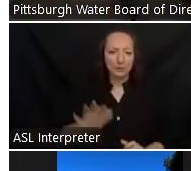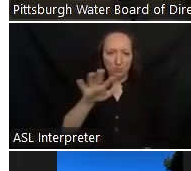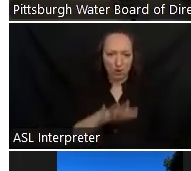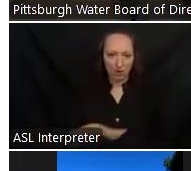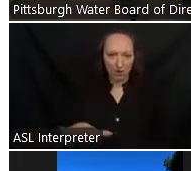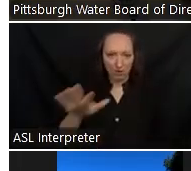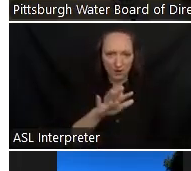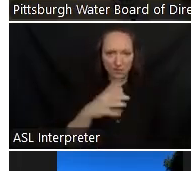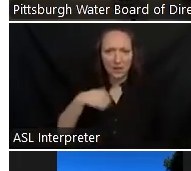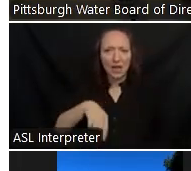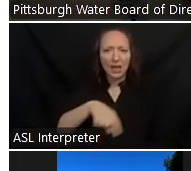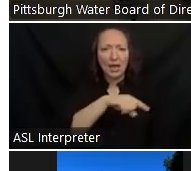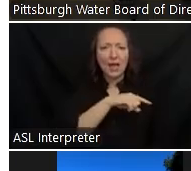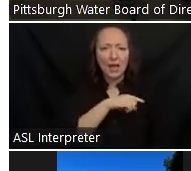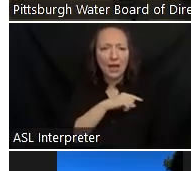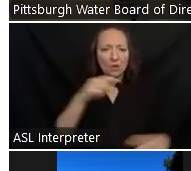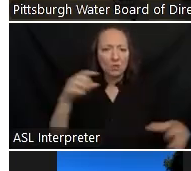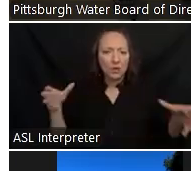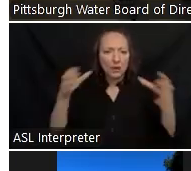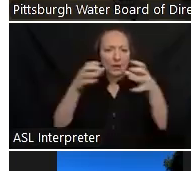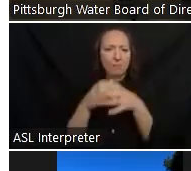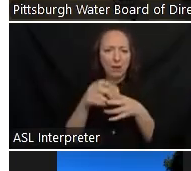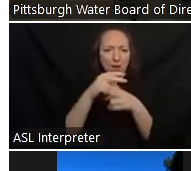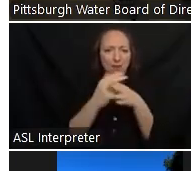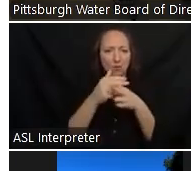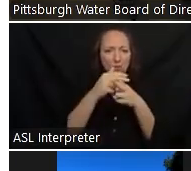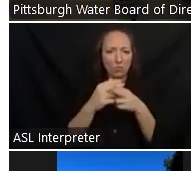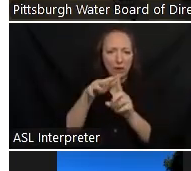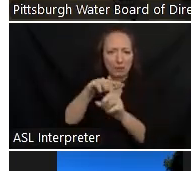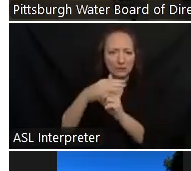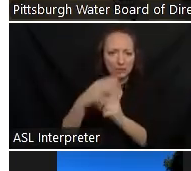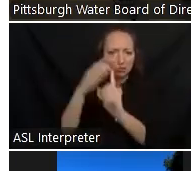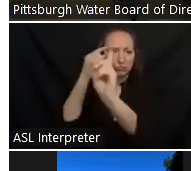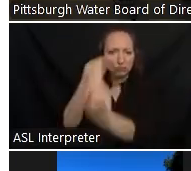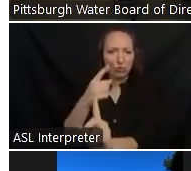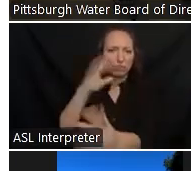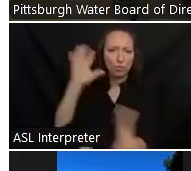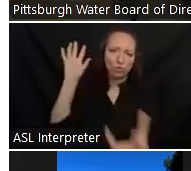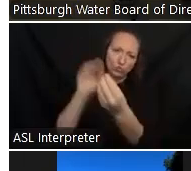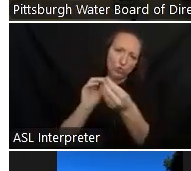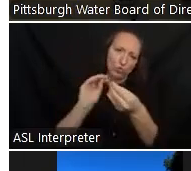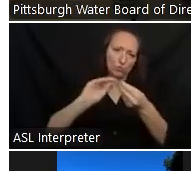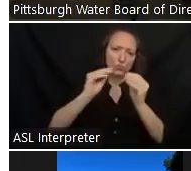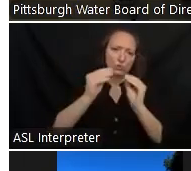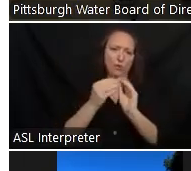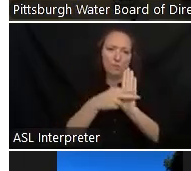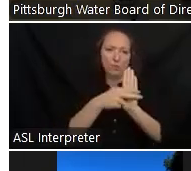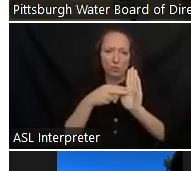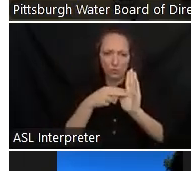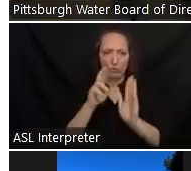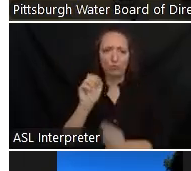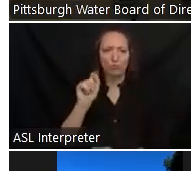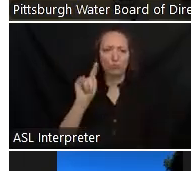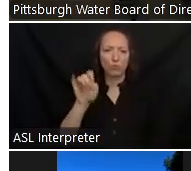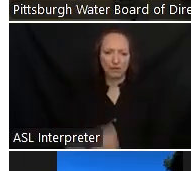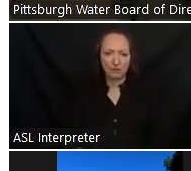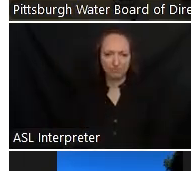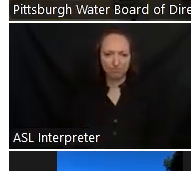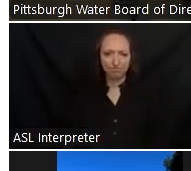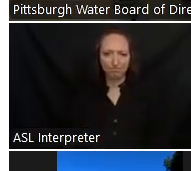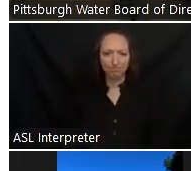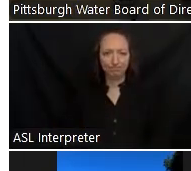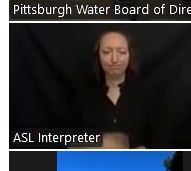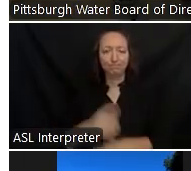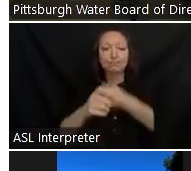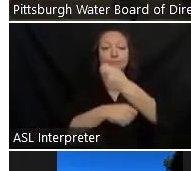then we use that to prioritize the replacement of the assets. So I'm going to show some photos here. These 2 are both